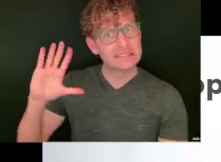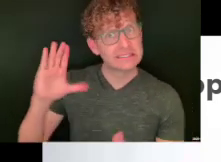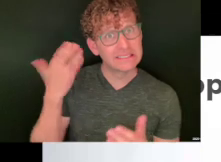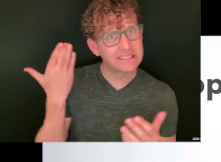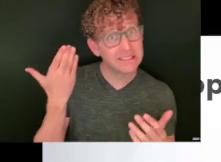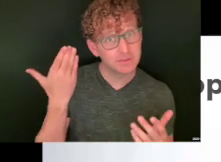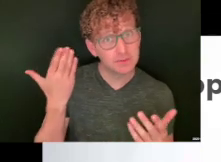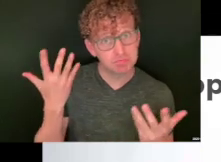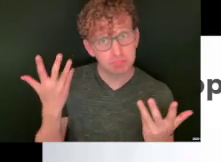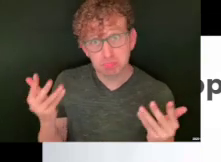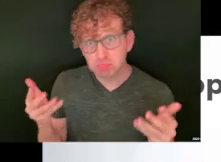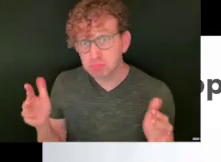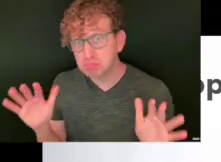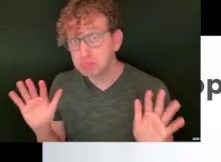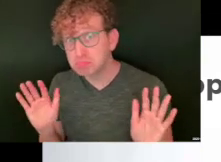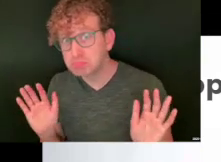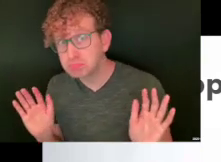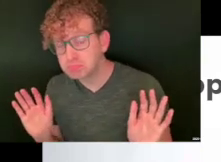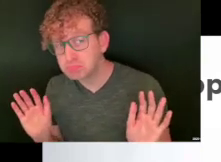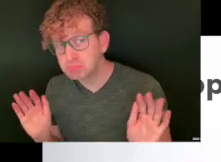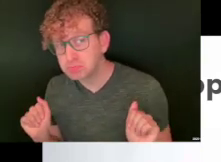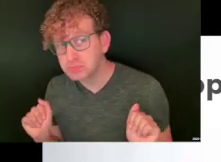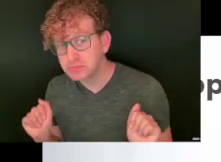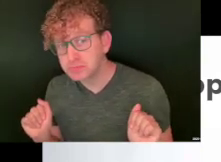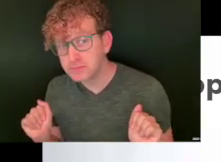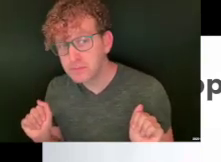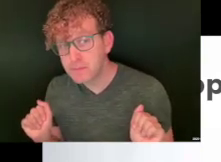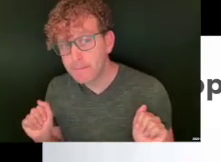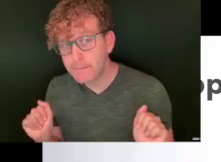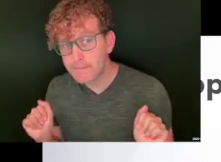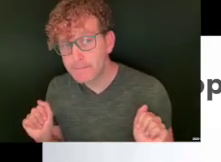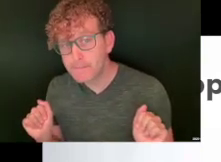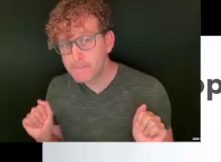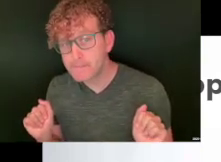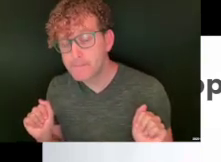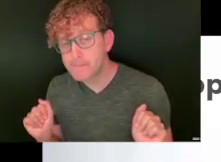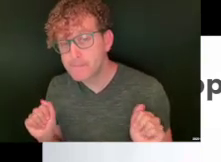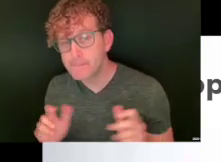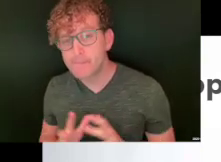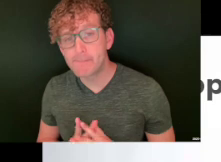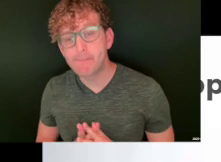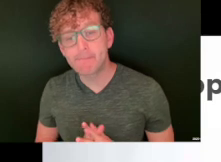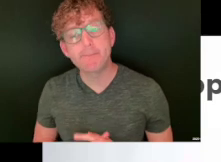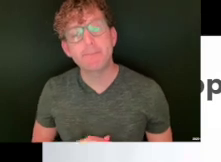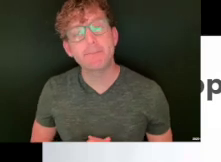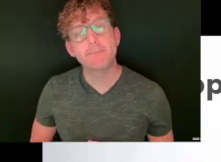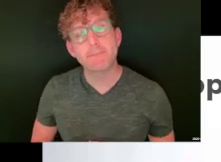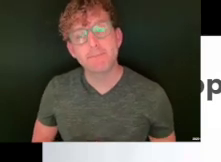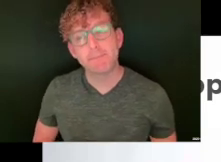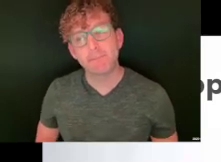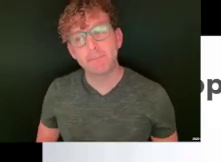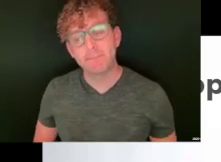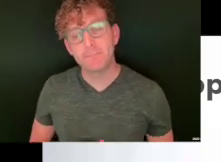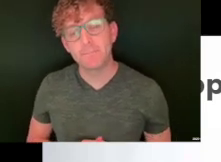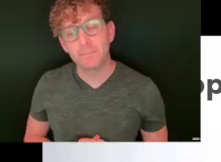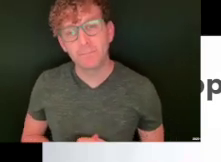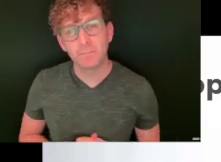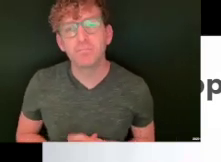staff. So thank you for responding to the poll questions, and I'll go ahead and stop sharing